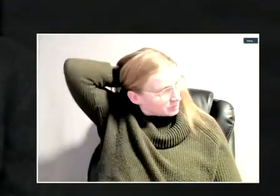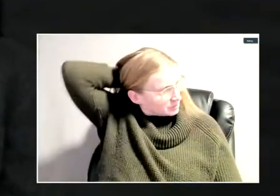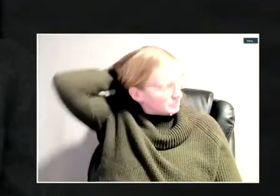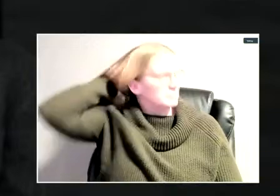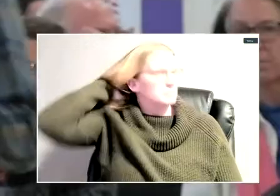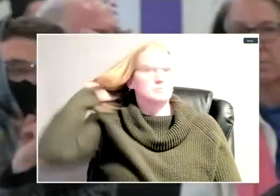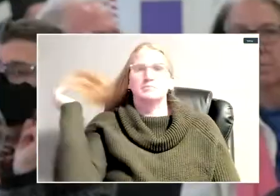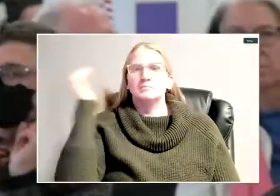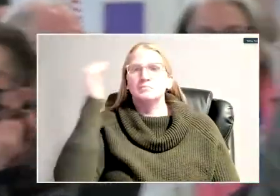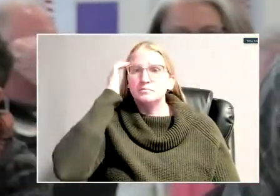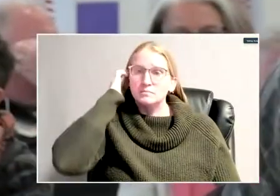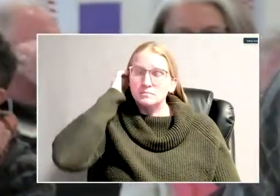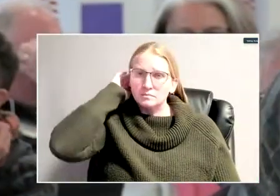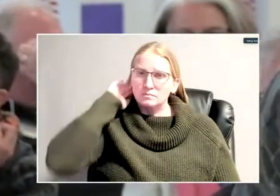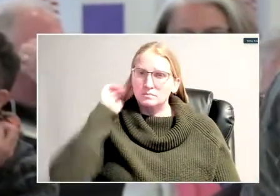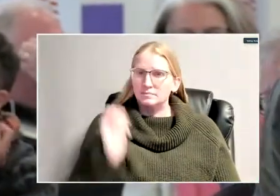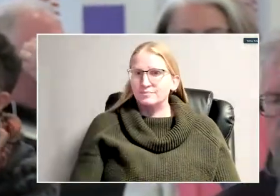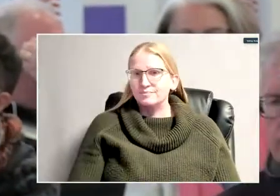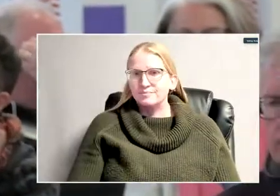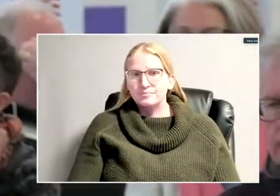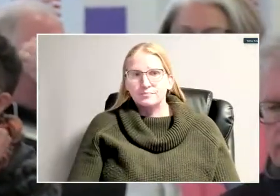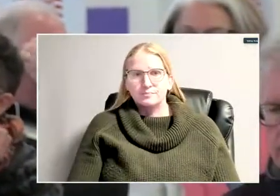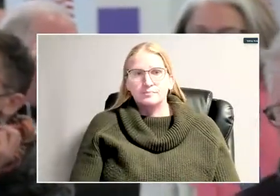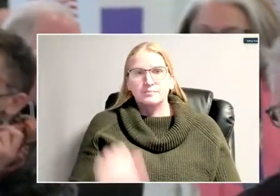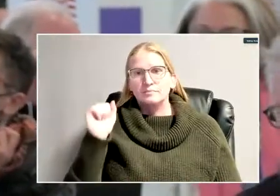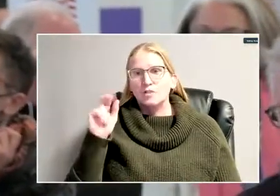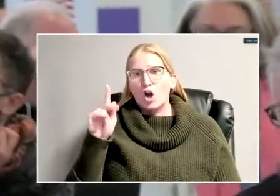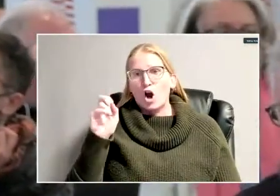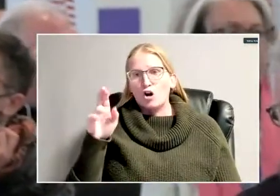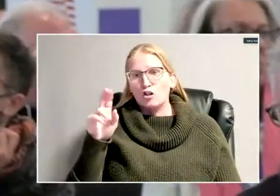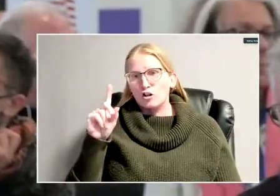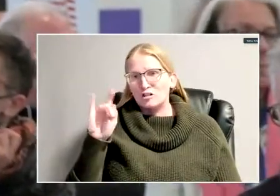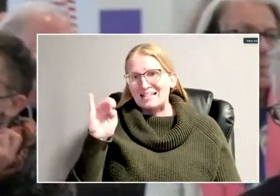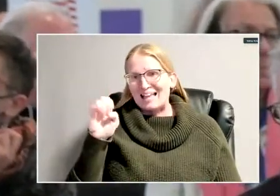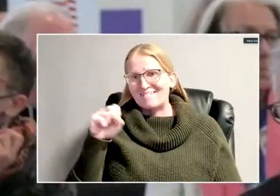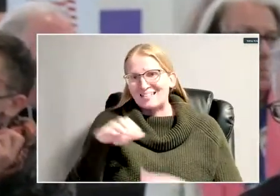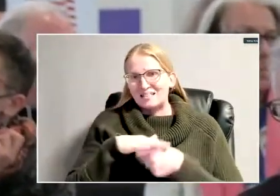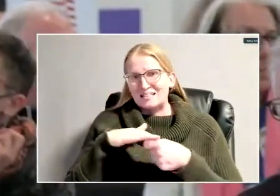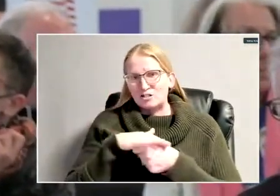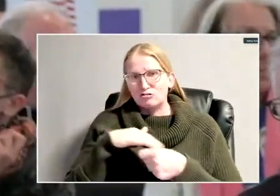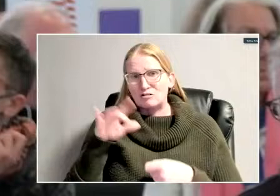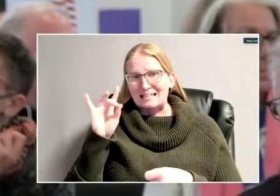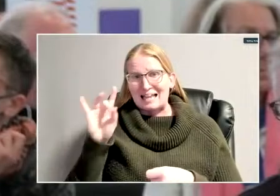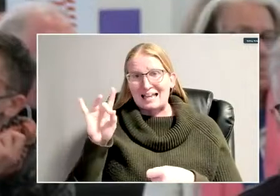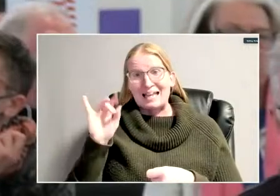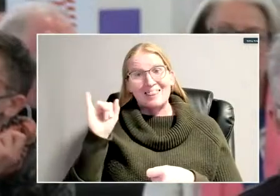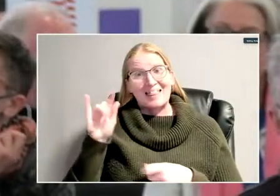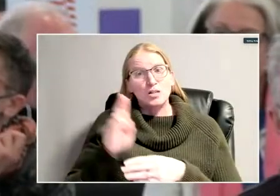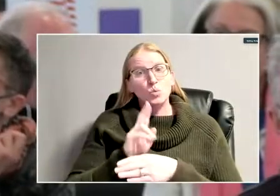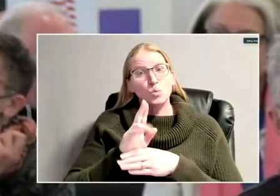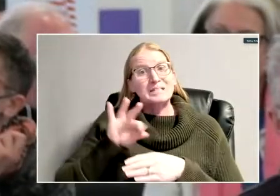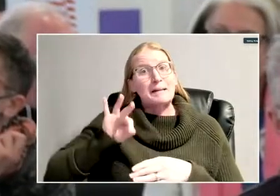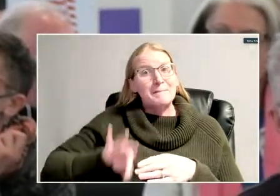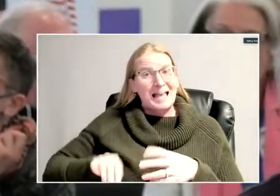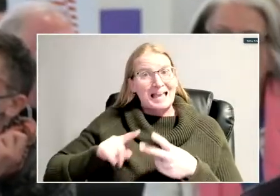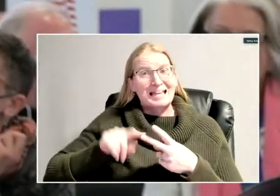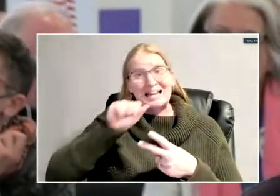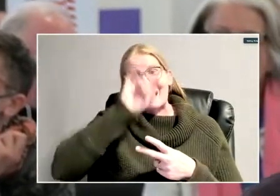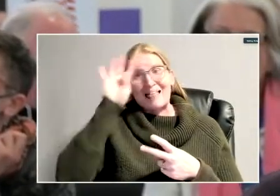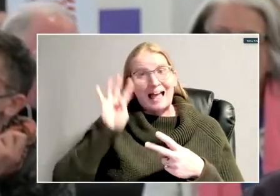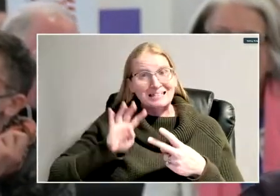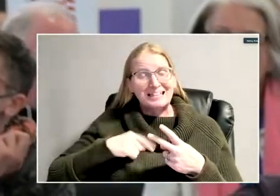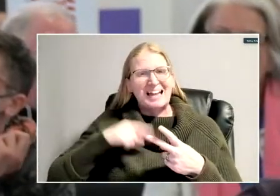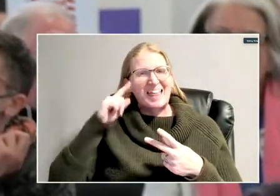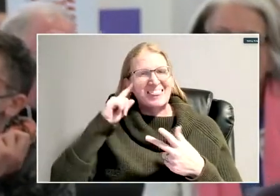Davis Arthur Davis district 8 um yeah it's actually used in Maine and Alaska and I believe that there are five or